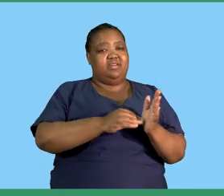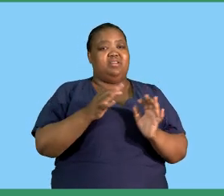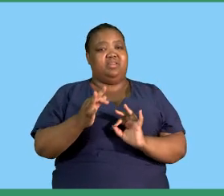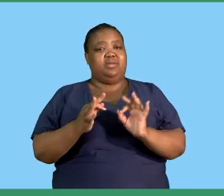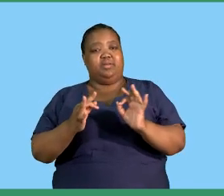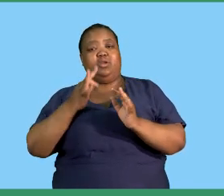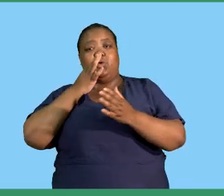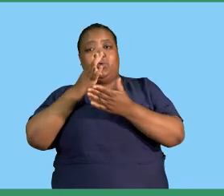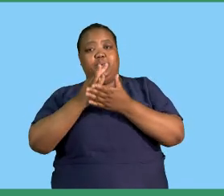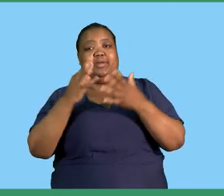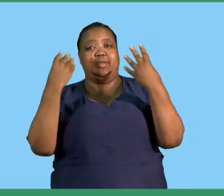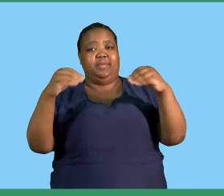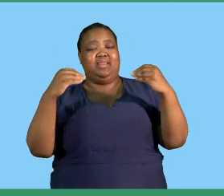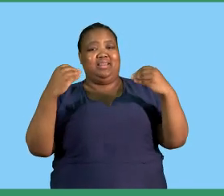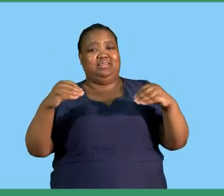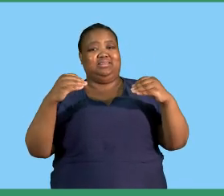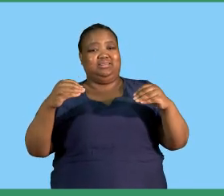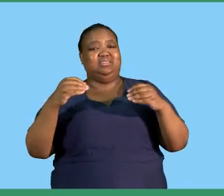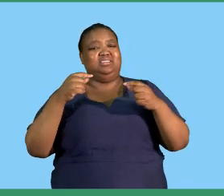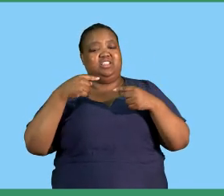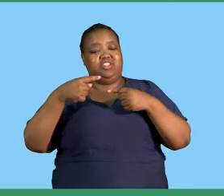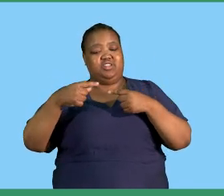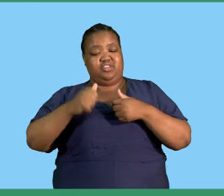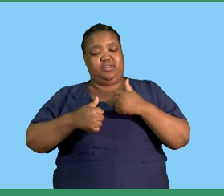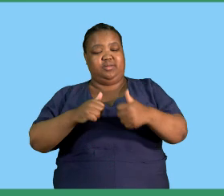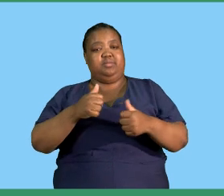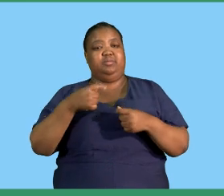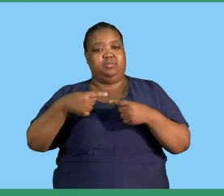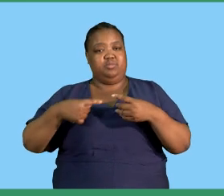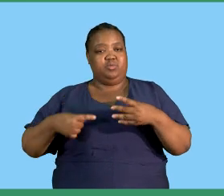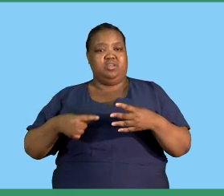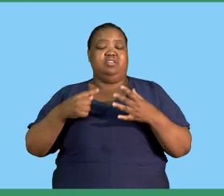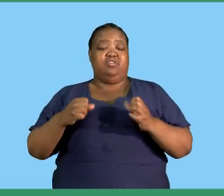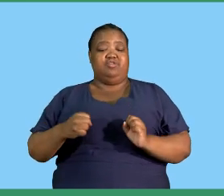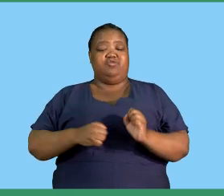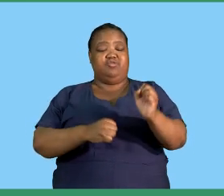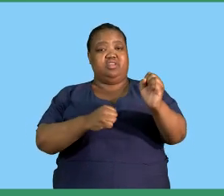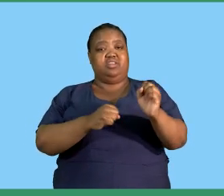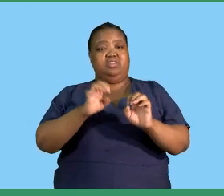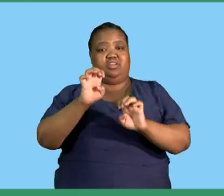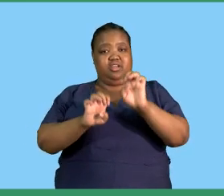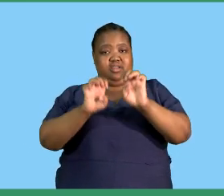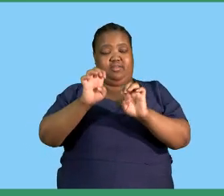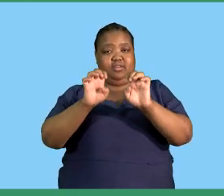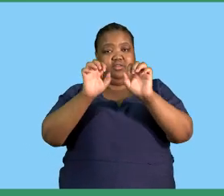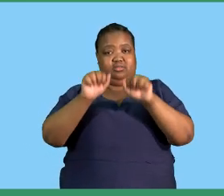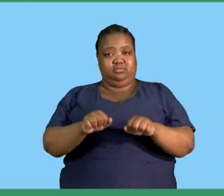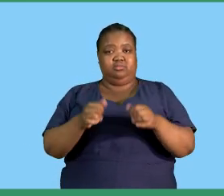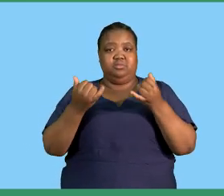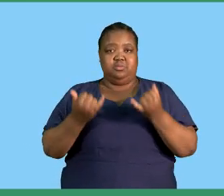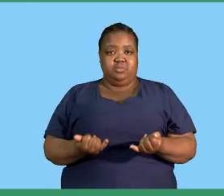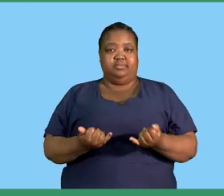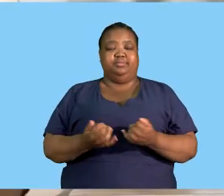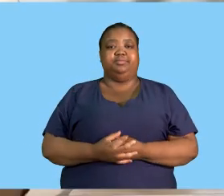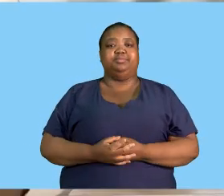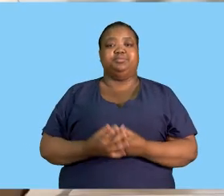or advise businesses on the steps in strategic or strategy evaluation. Right, what is it that we're going to do here? We're going